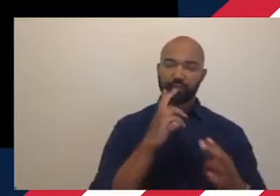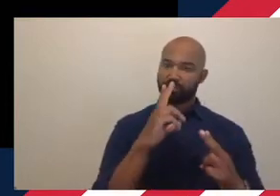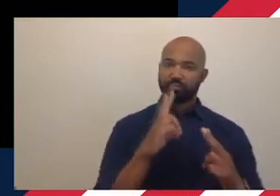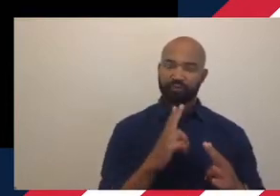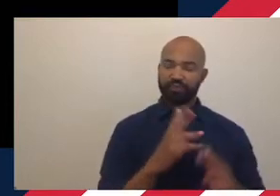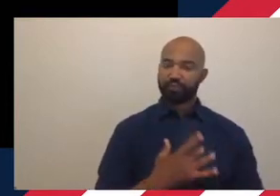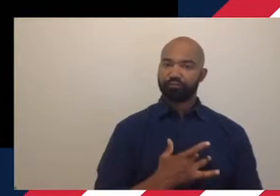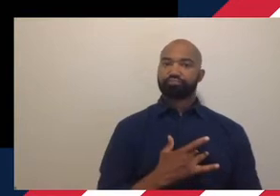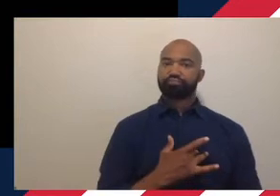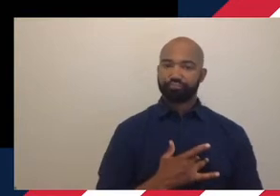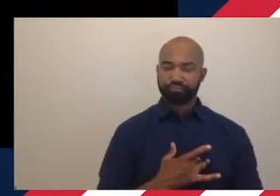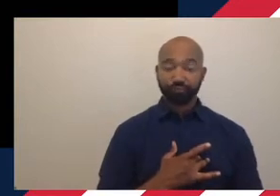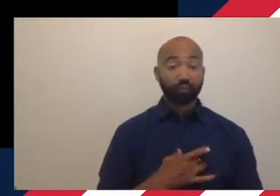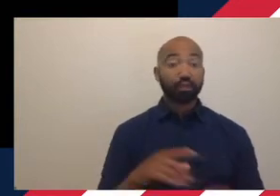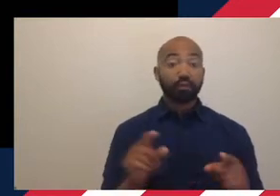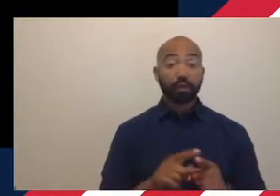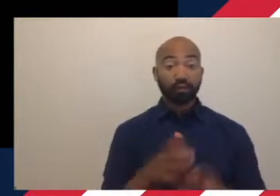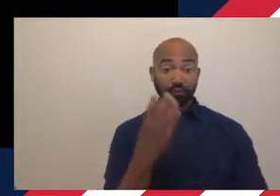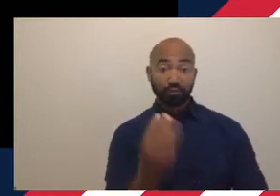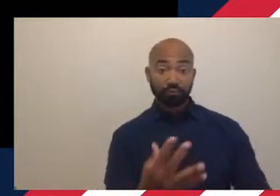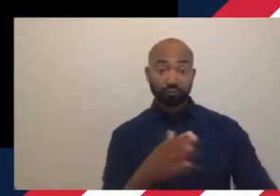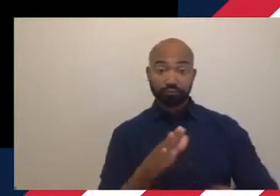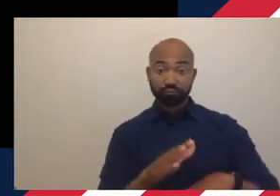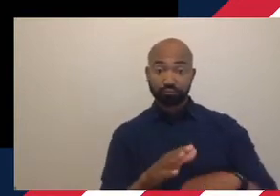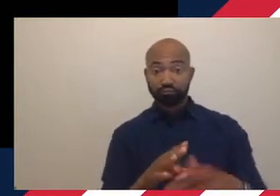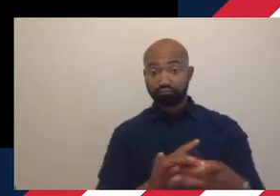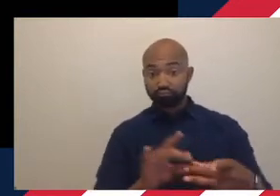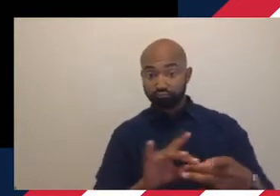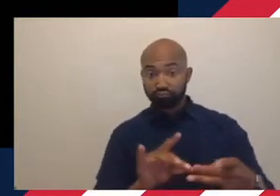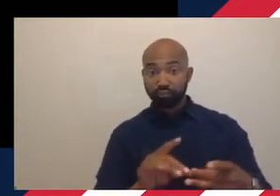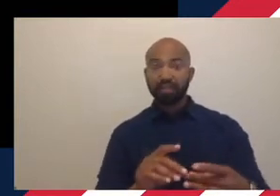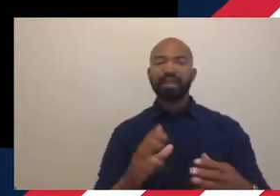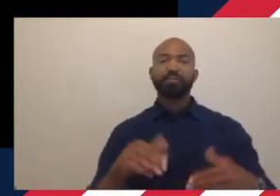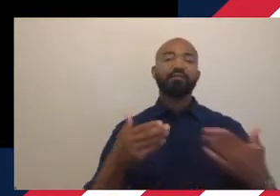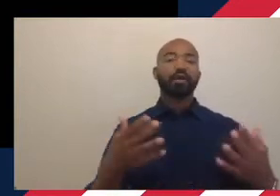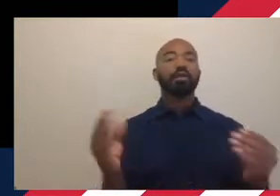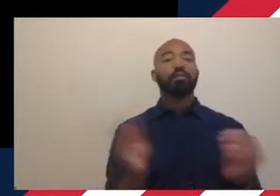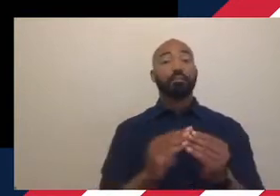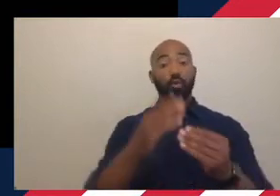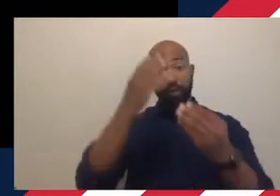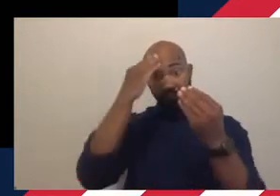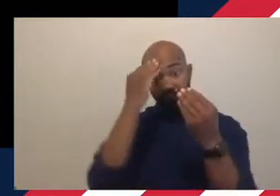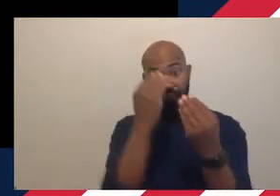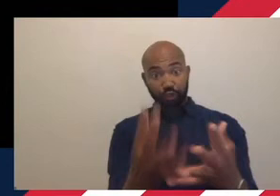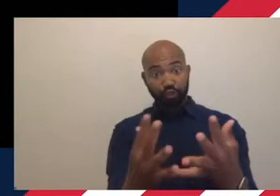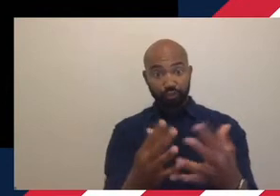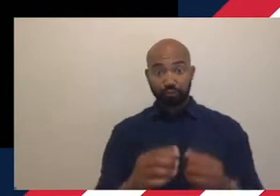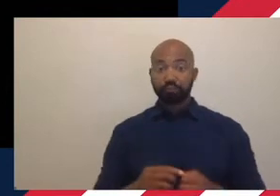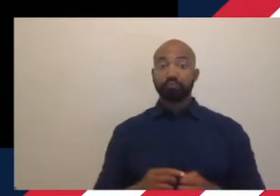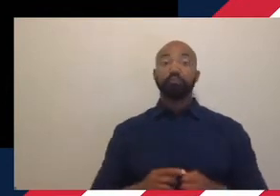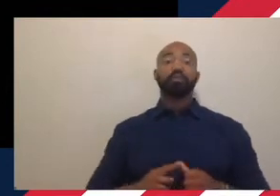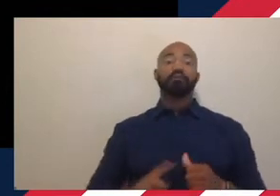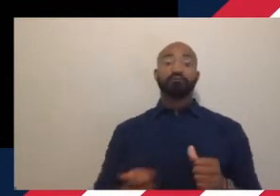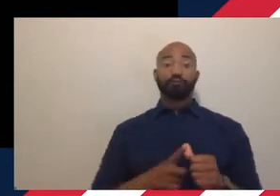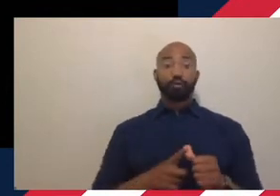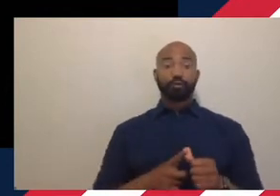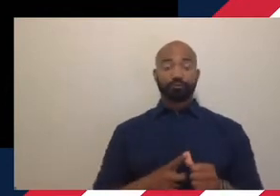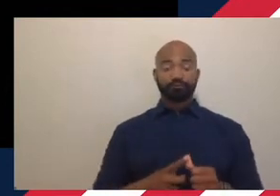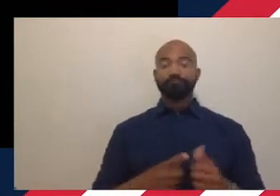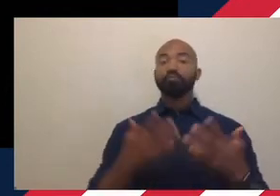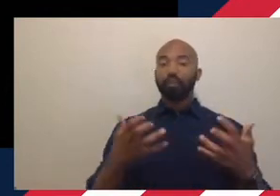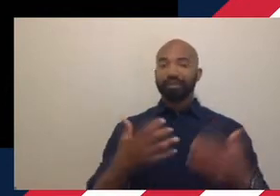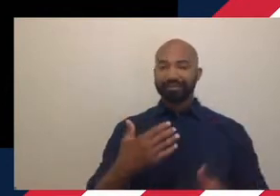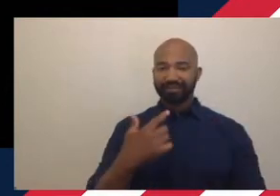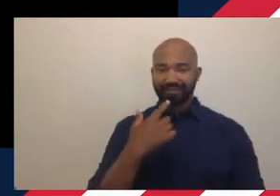And just to let you know and to give you information, first I would like to say thank you